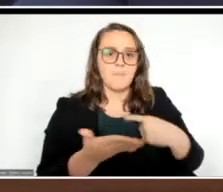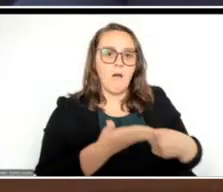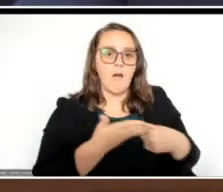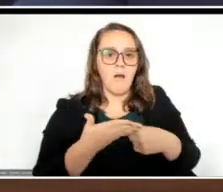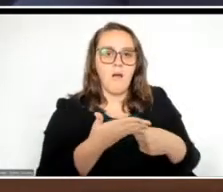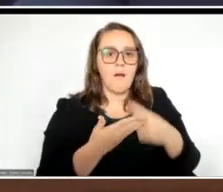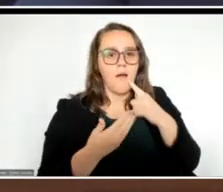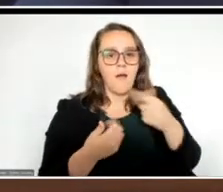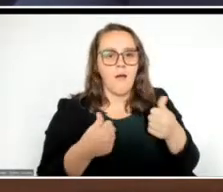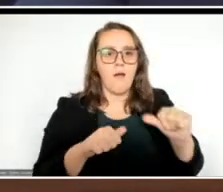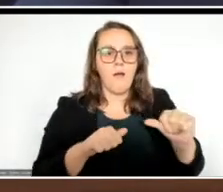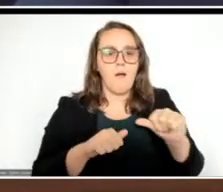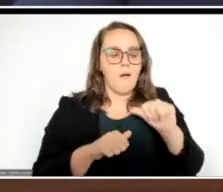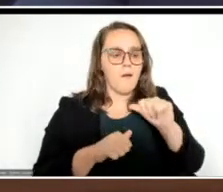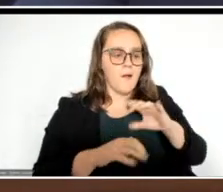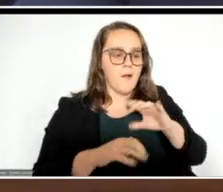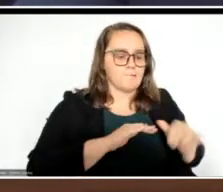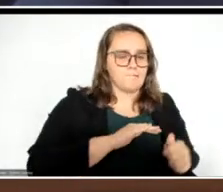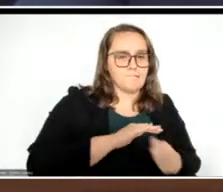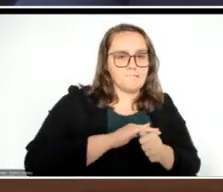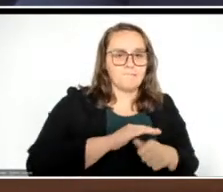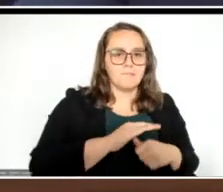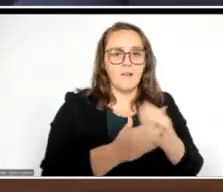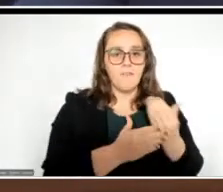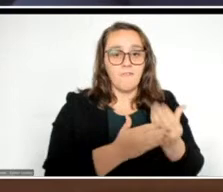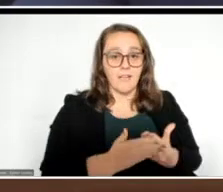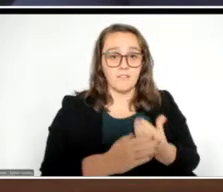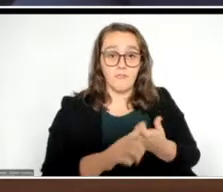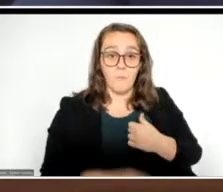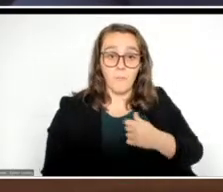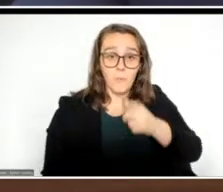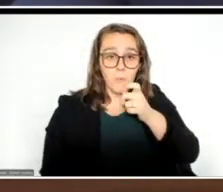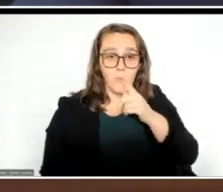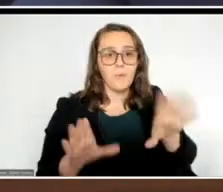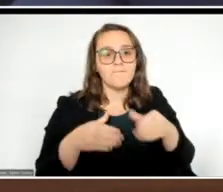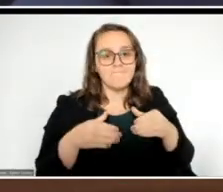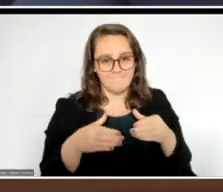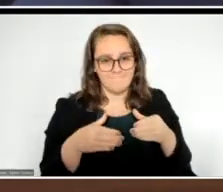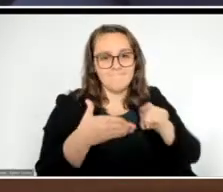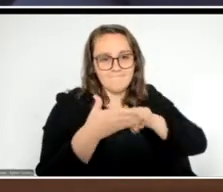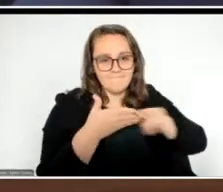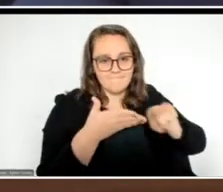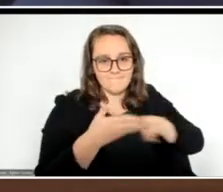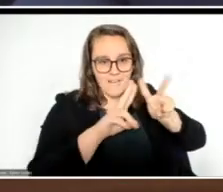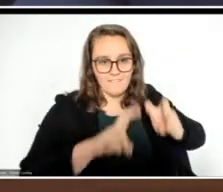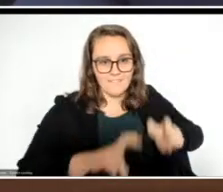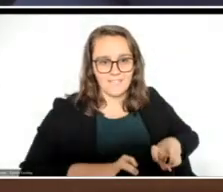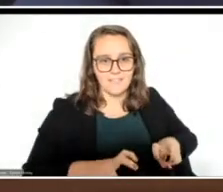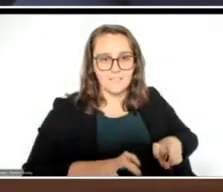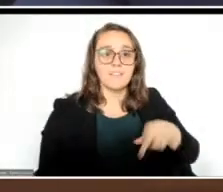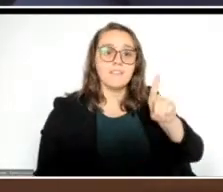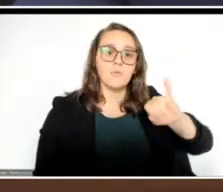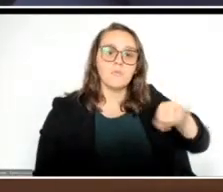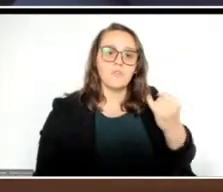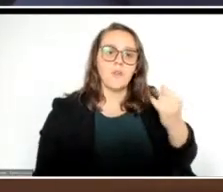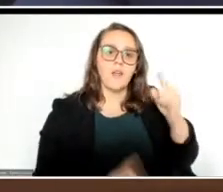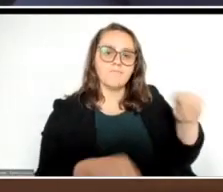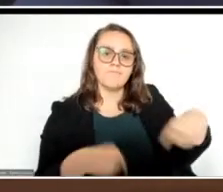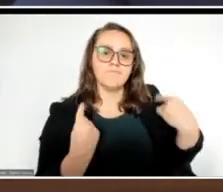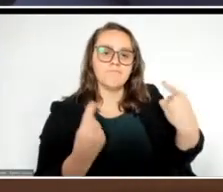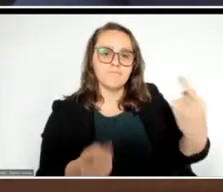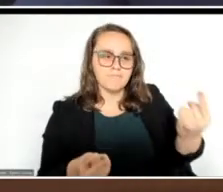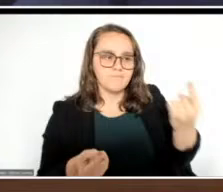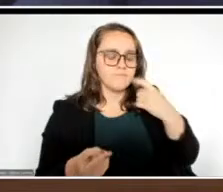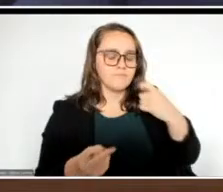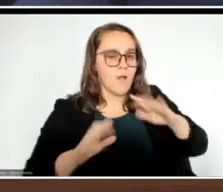conceal key facts. And according to public reporting, the Department of Justice has been very active in pursuing many of the issues